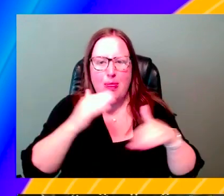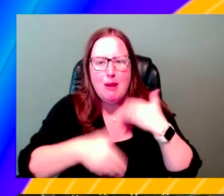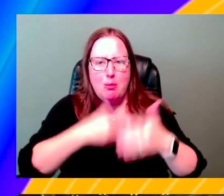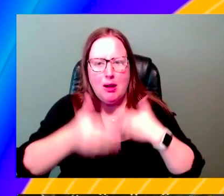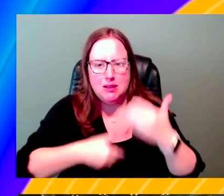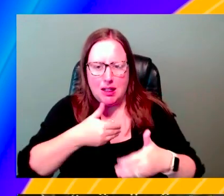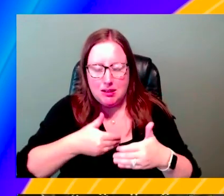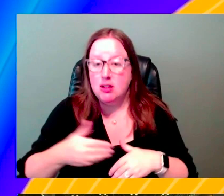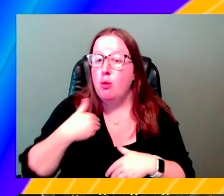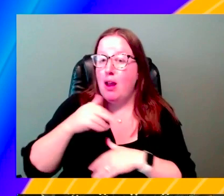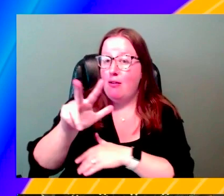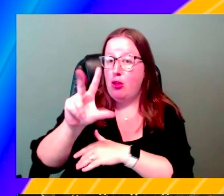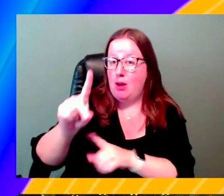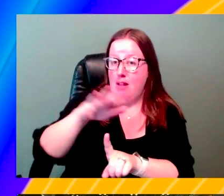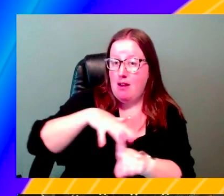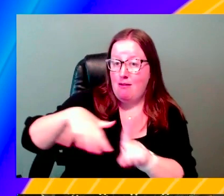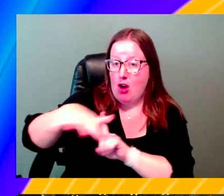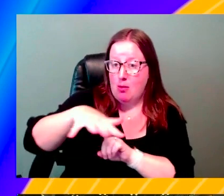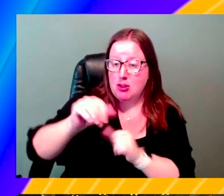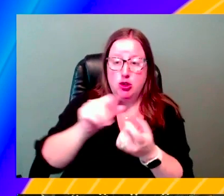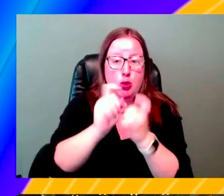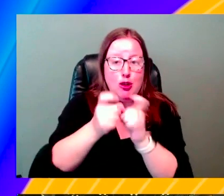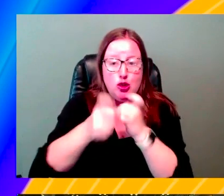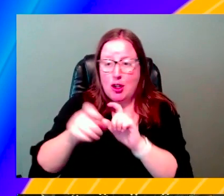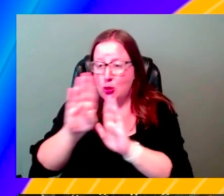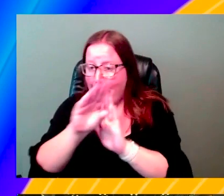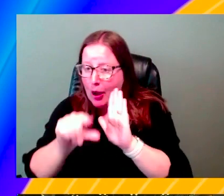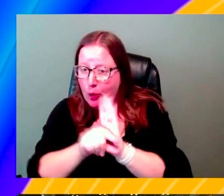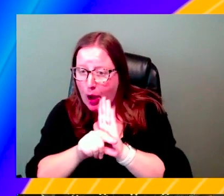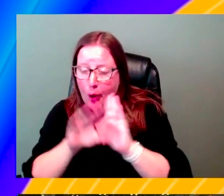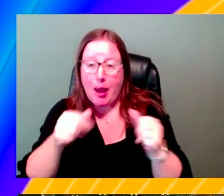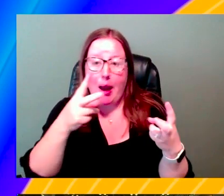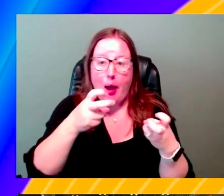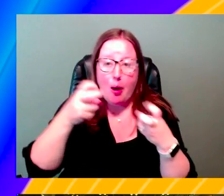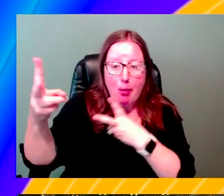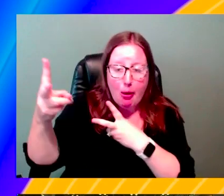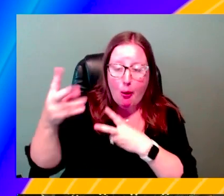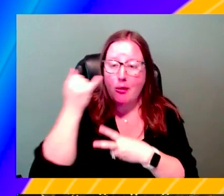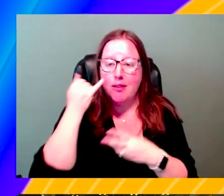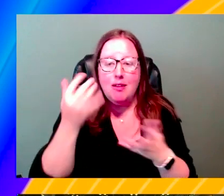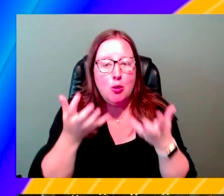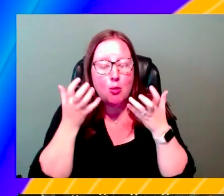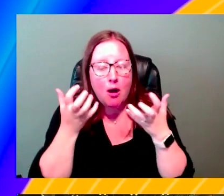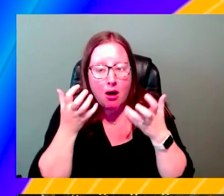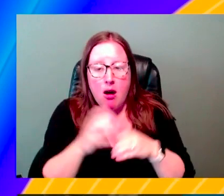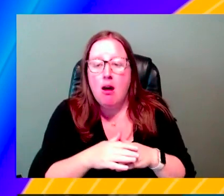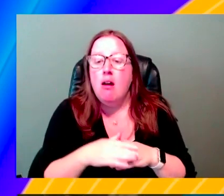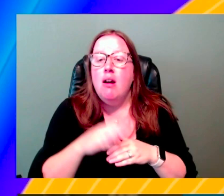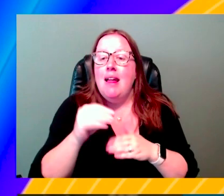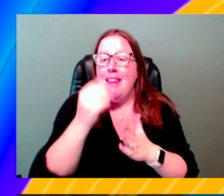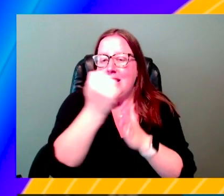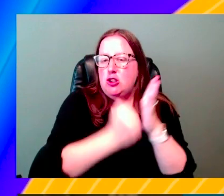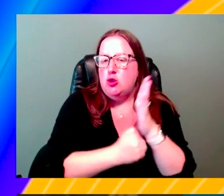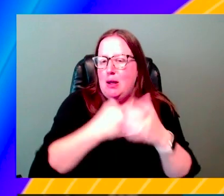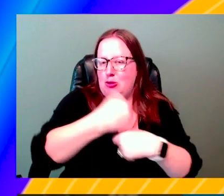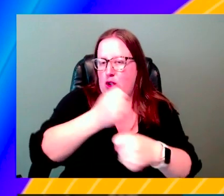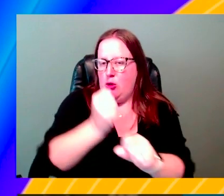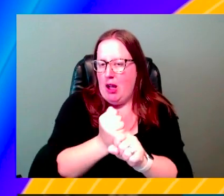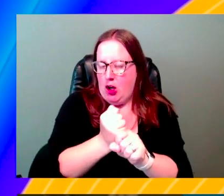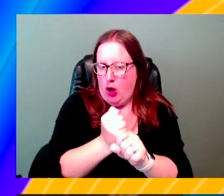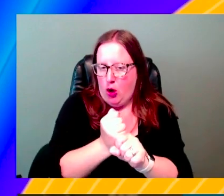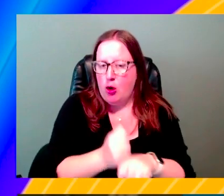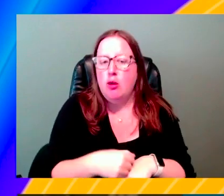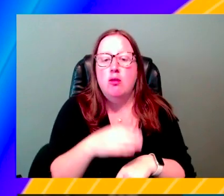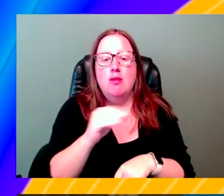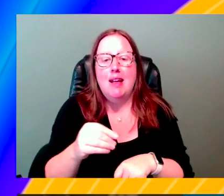3D environments. You can change your background. You can upload backgrounds as well if you're interested in that. And then script generation, so you can generate scripts in a multitude